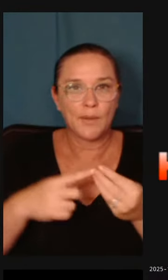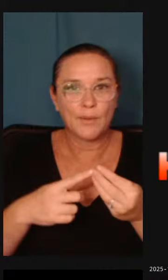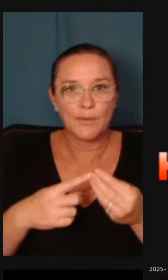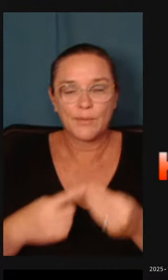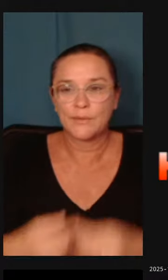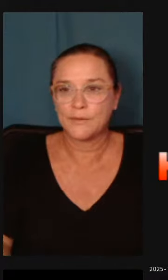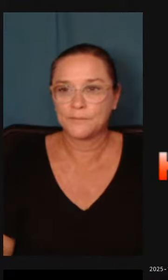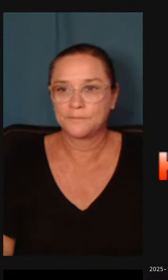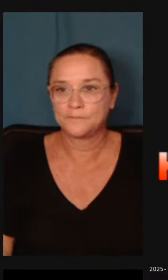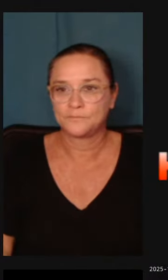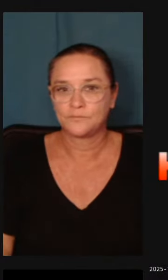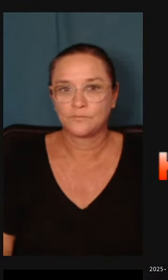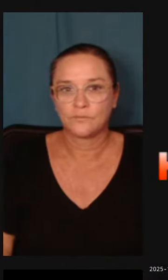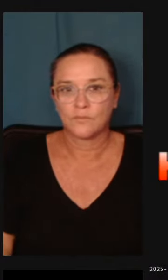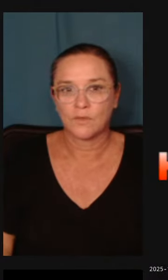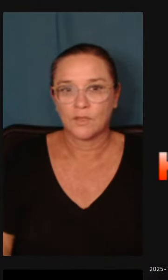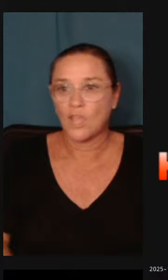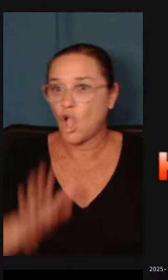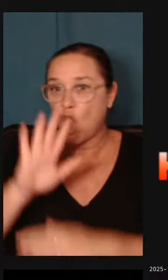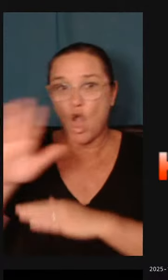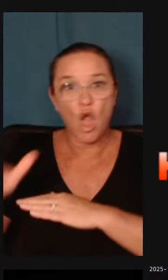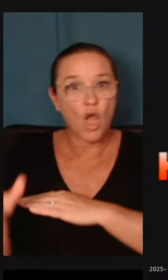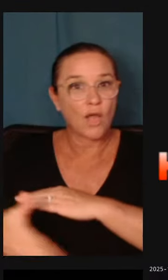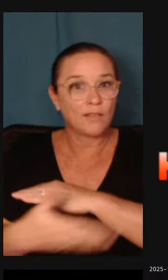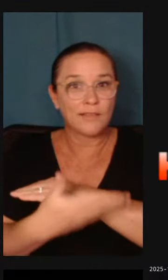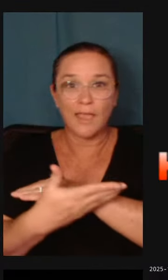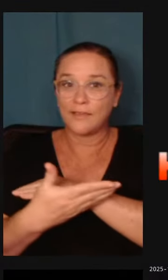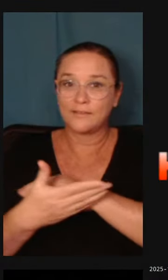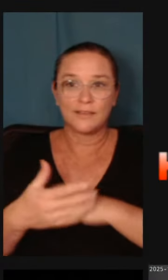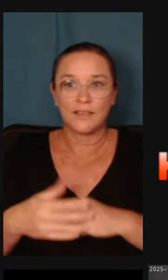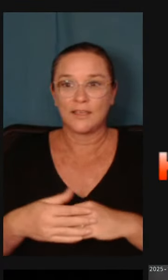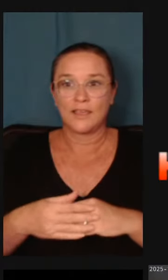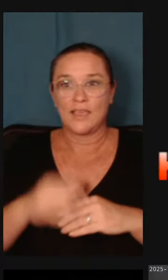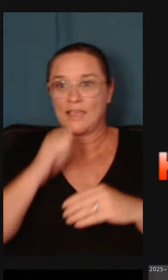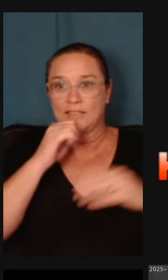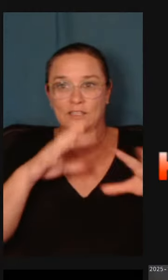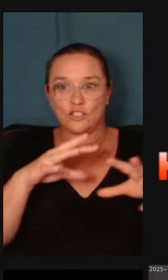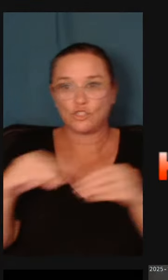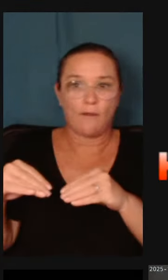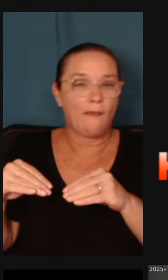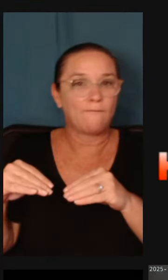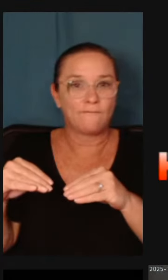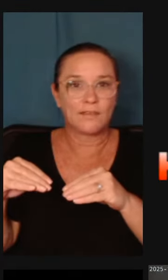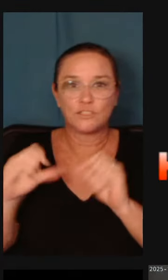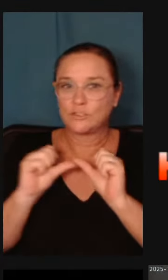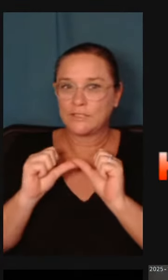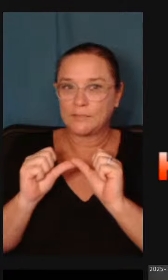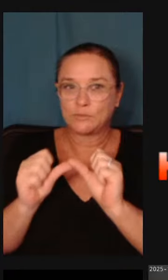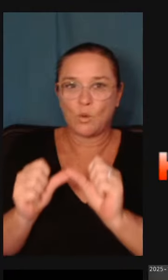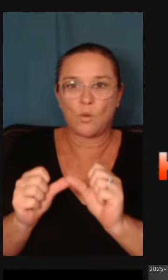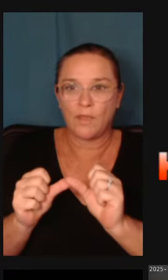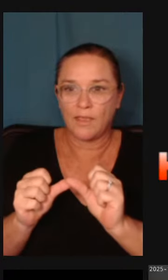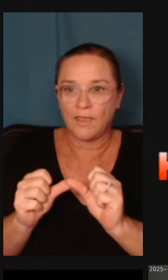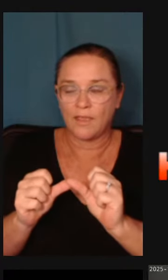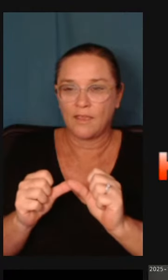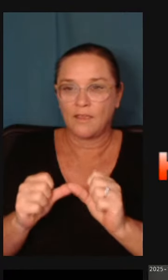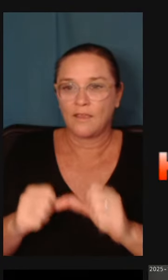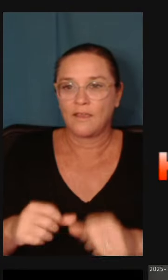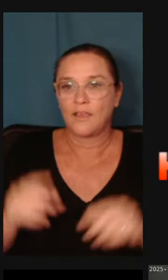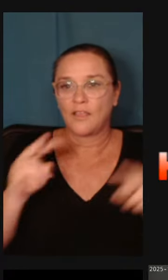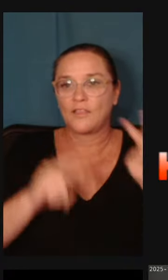All night. Very, very seldom does it just shut off. It just keeps going. There's this morning's view.